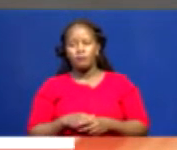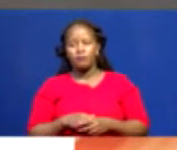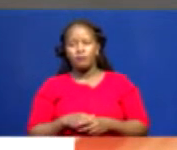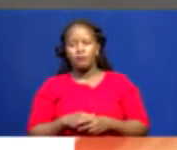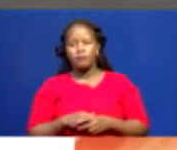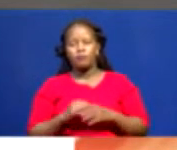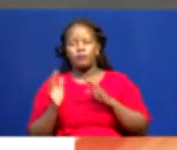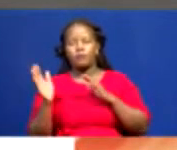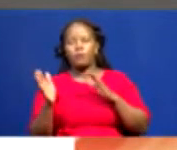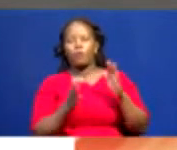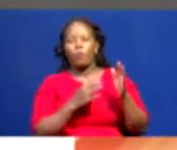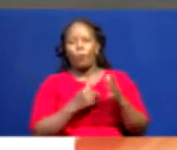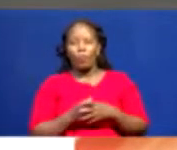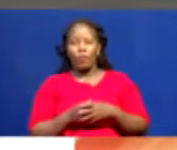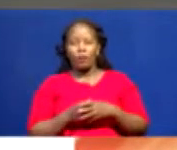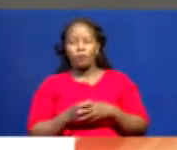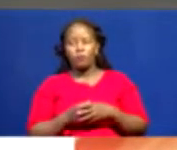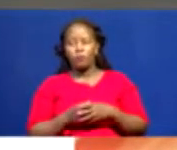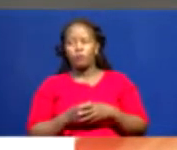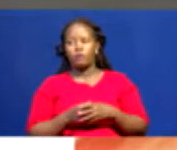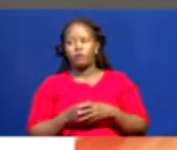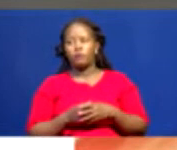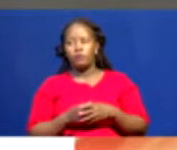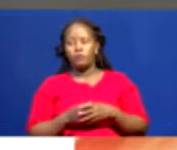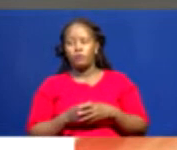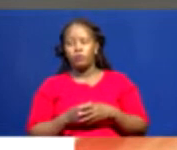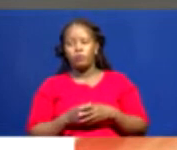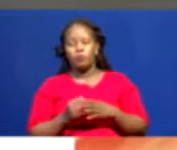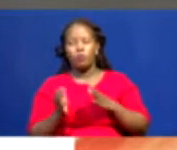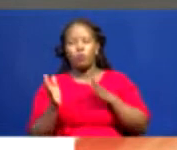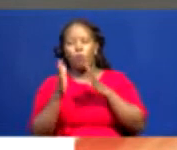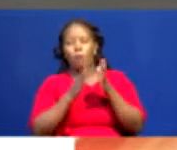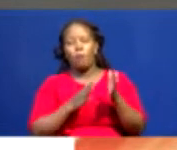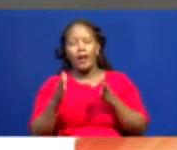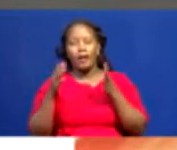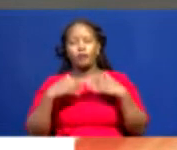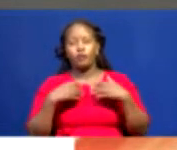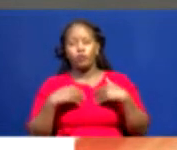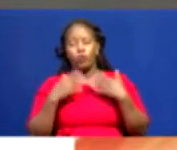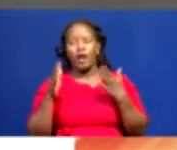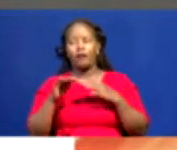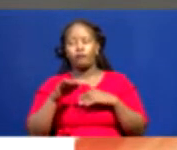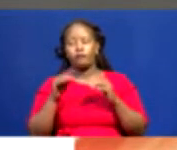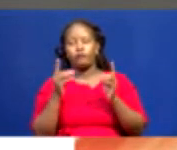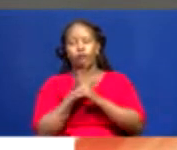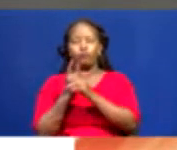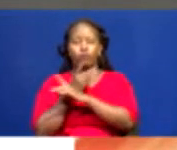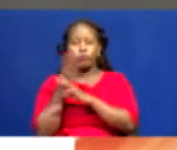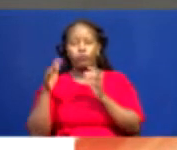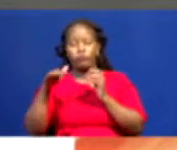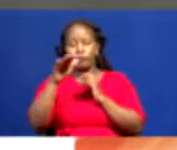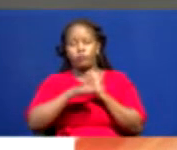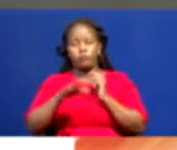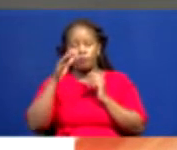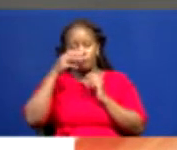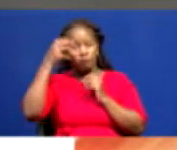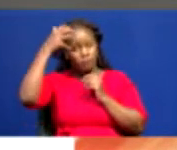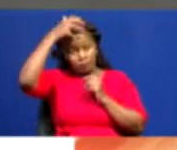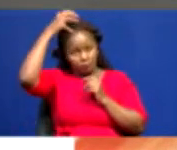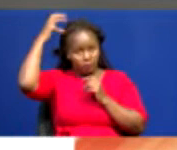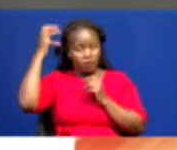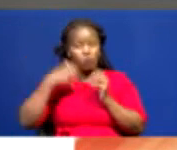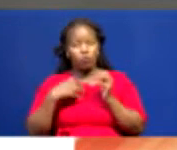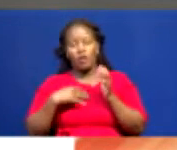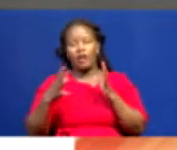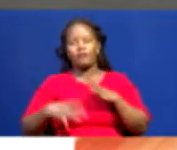To tourism matters, the vaccination to see the legendary swimming lions in Lamu County would attract more tourists to the region.